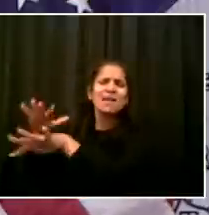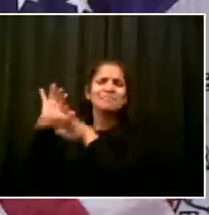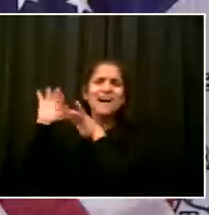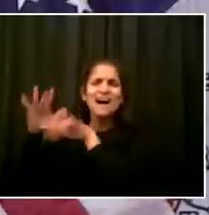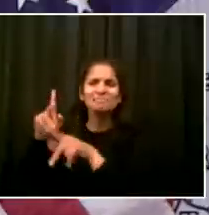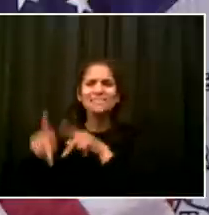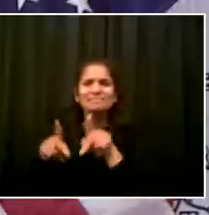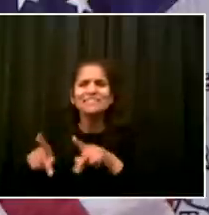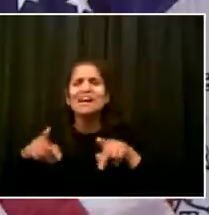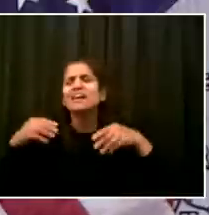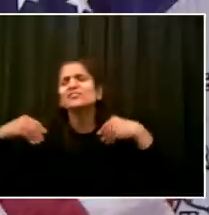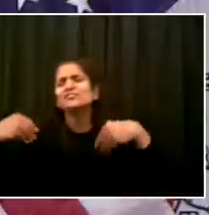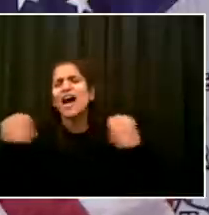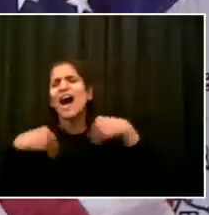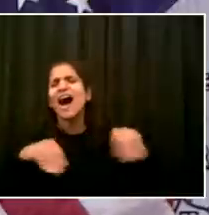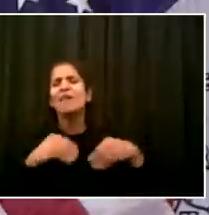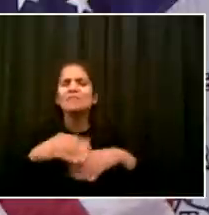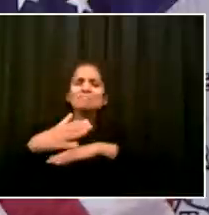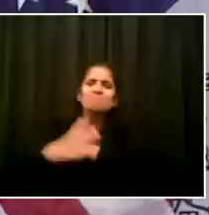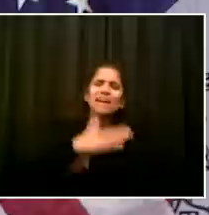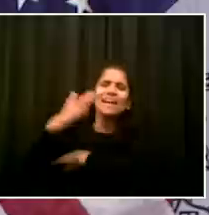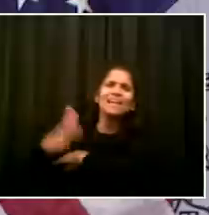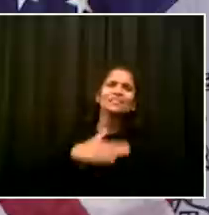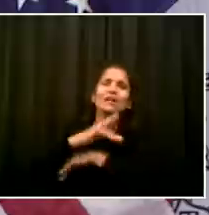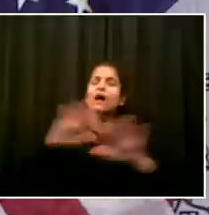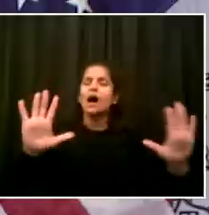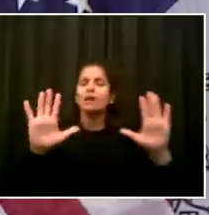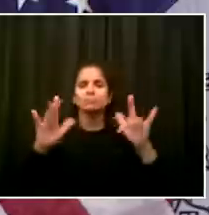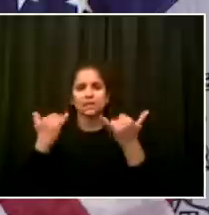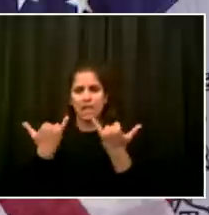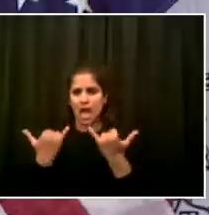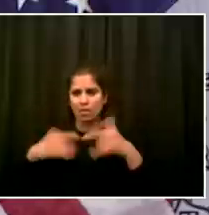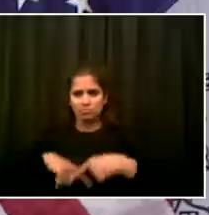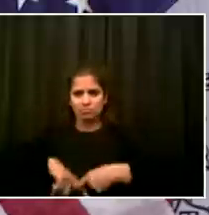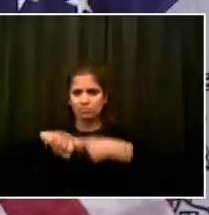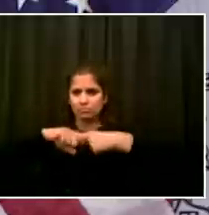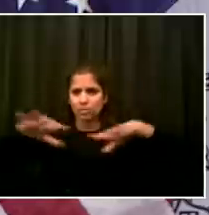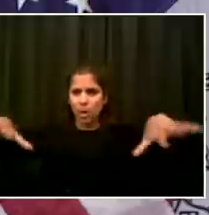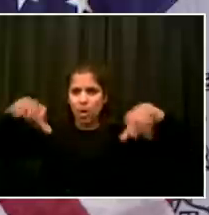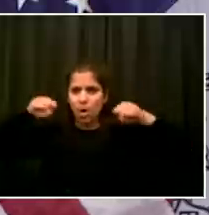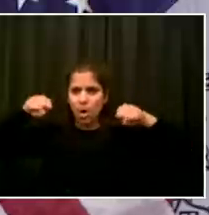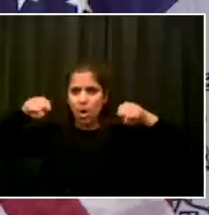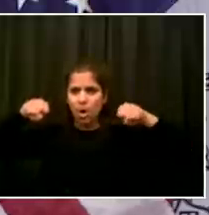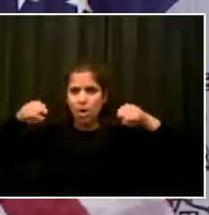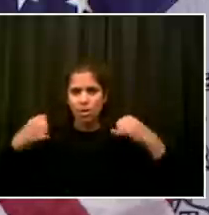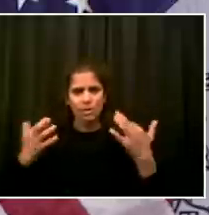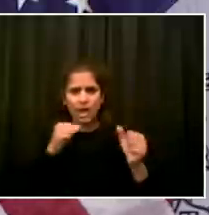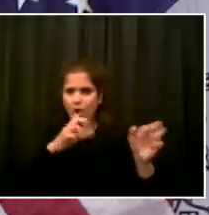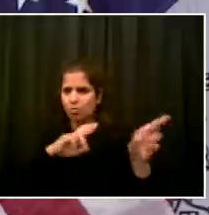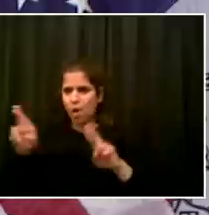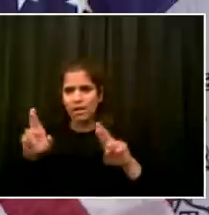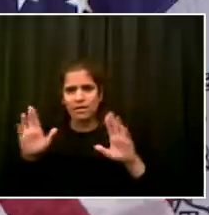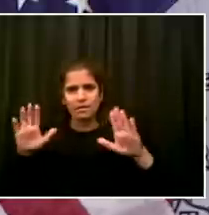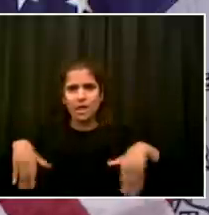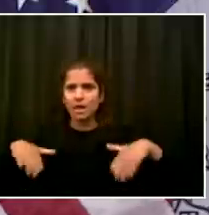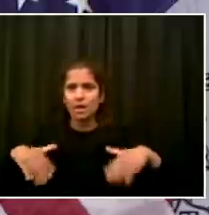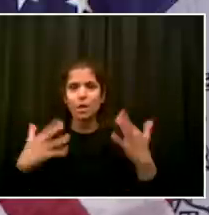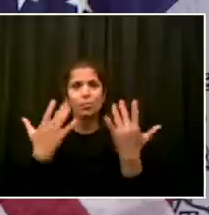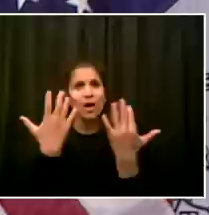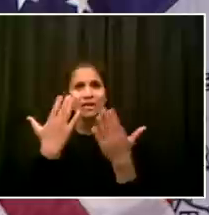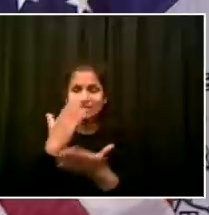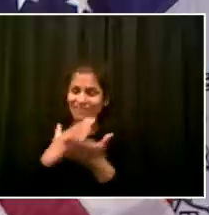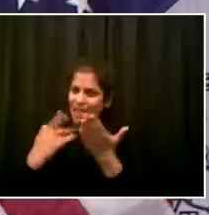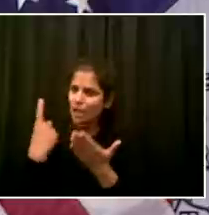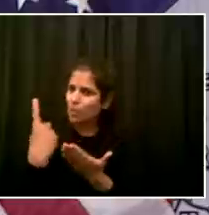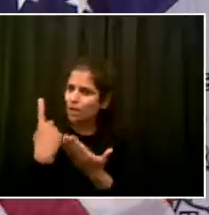hold phase one, where we're not doing any large gatherings, we're not doing concerts, we're not doing sports events, and obviously beaches are similar to that in